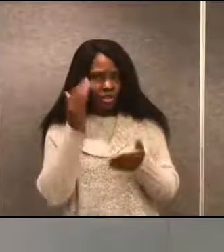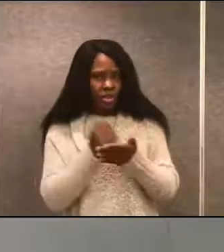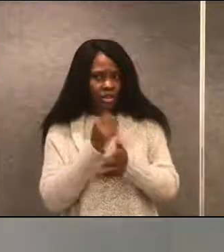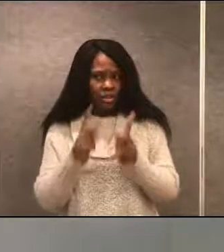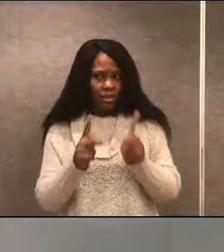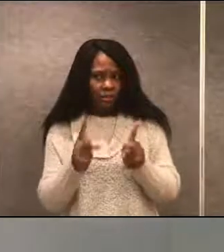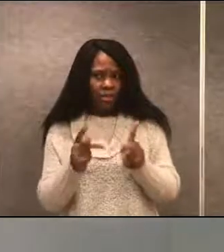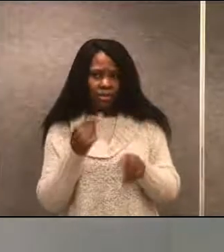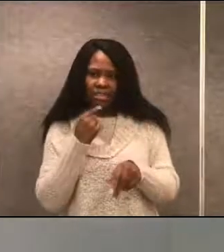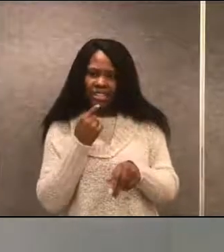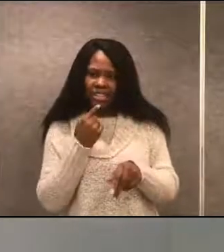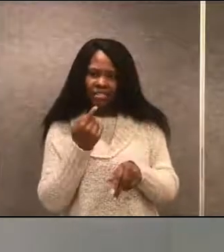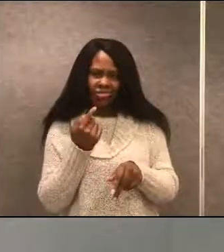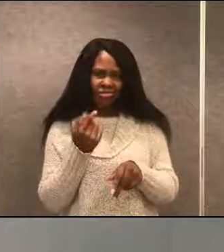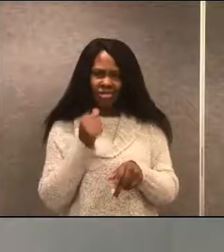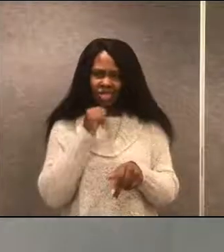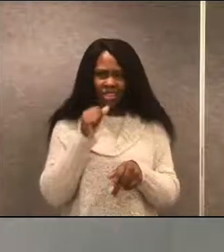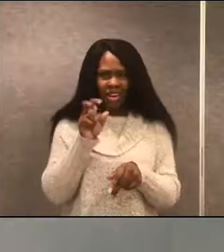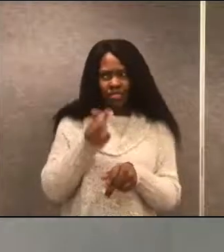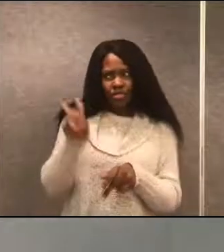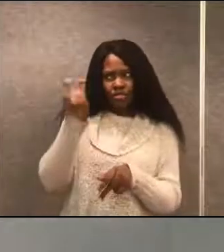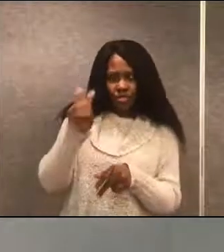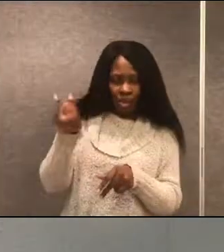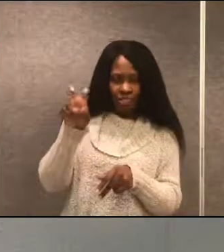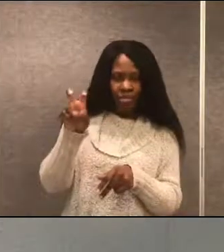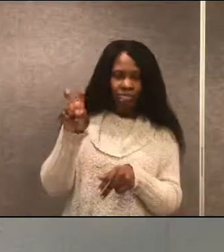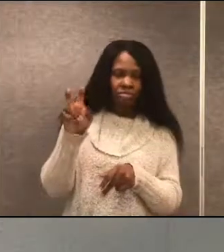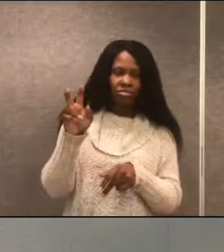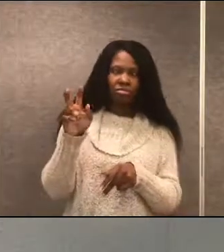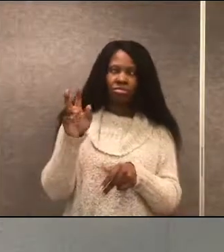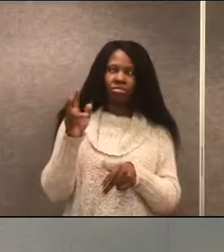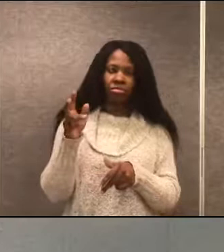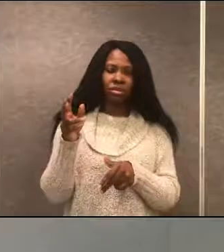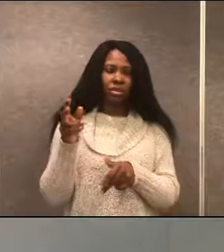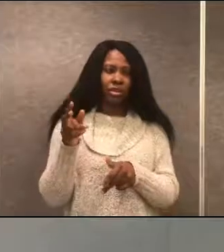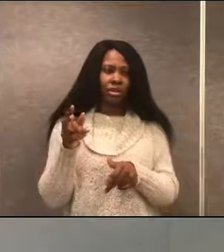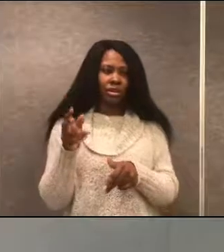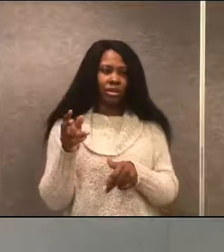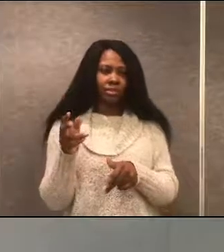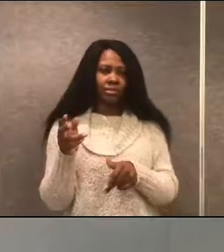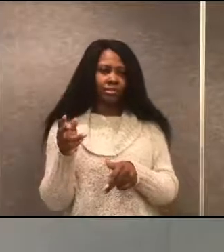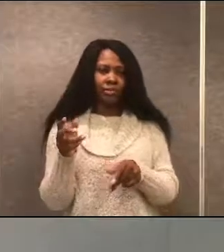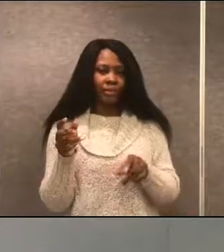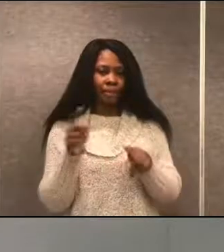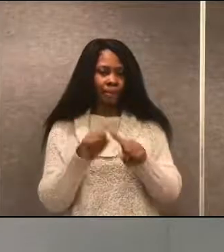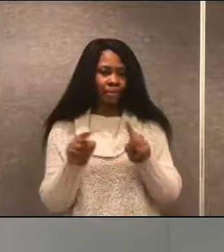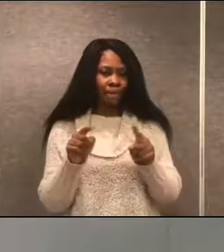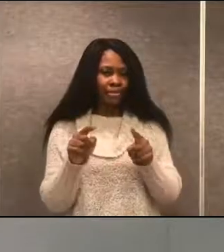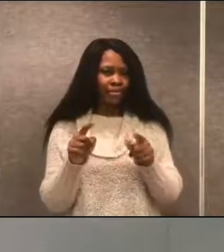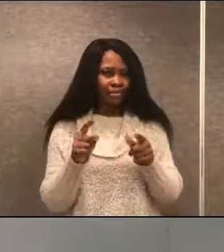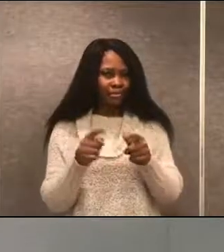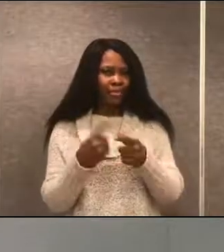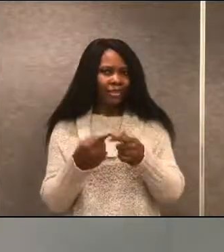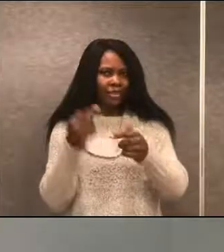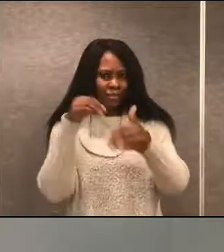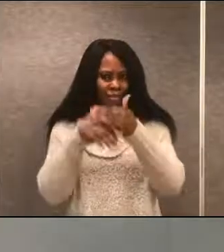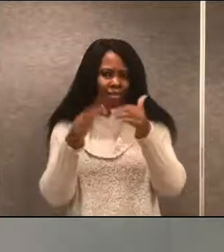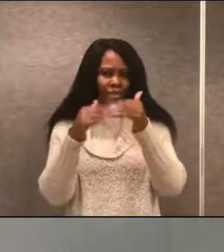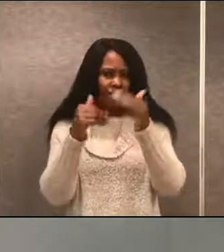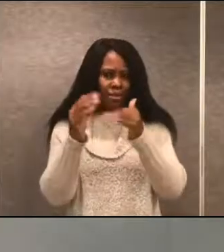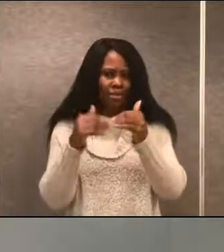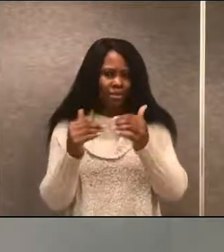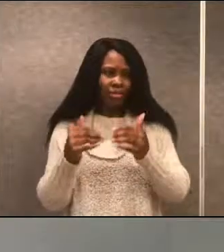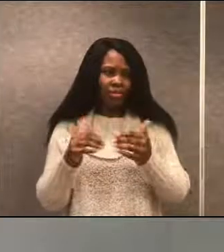town, or they just traveled to the Bahamas or went to Puerto Rico, but they come in. What's the effect of